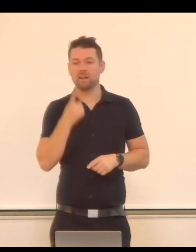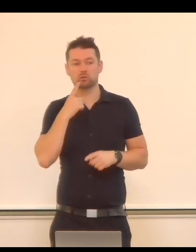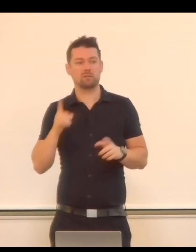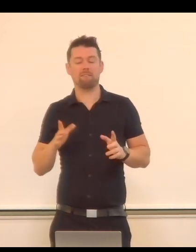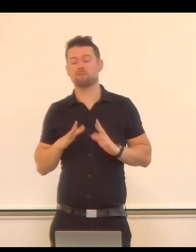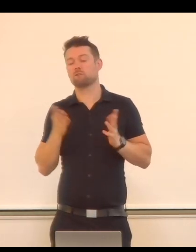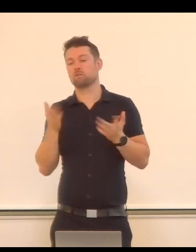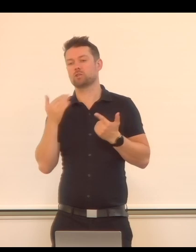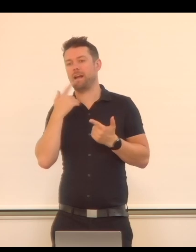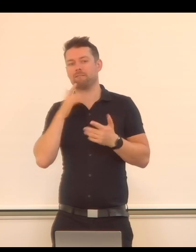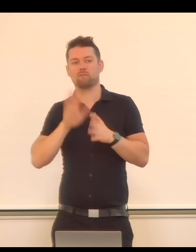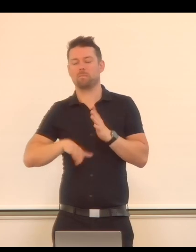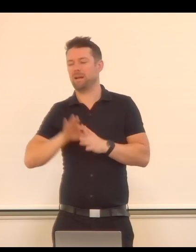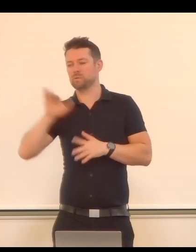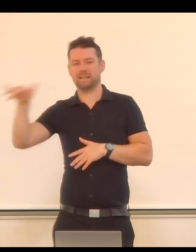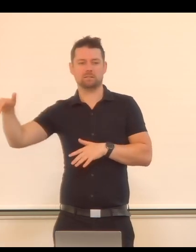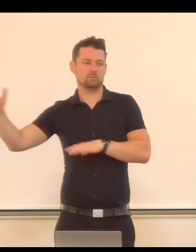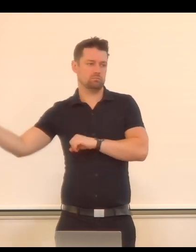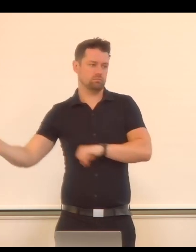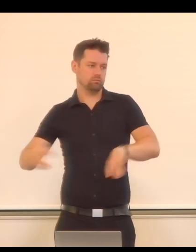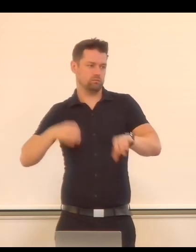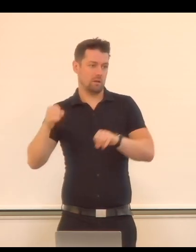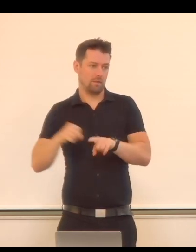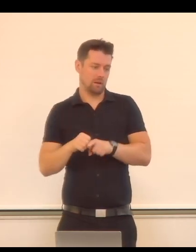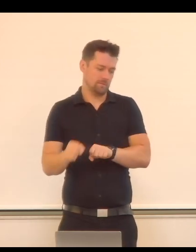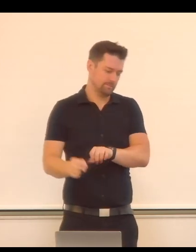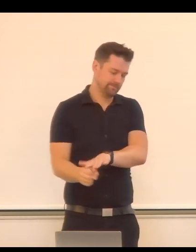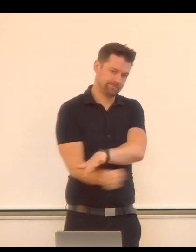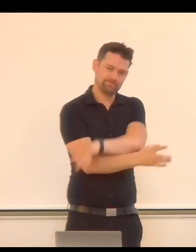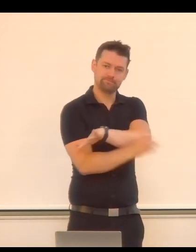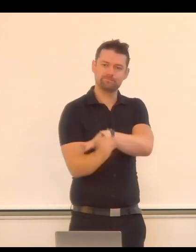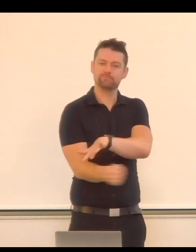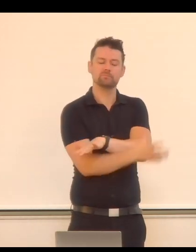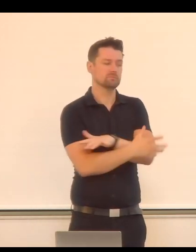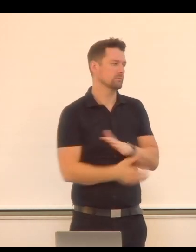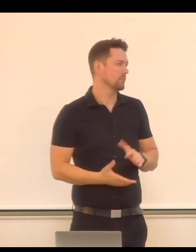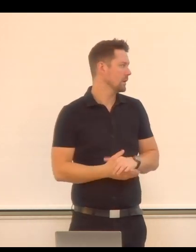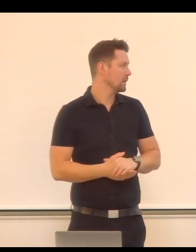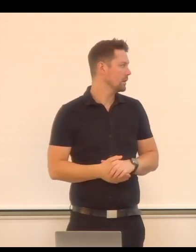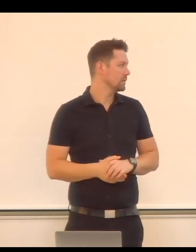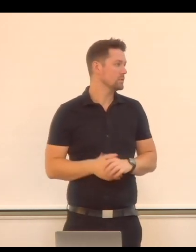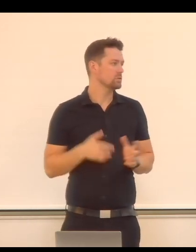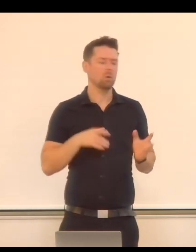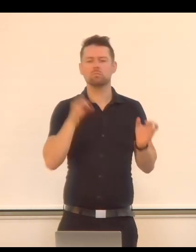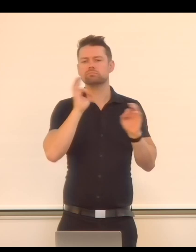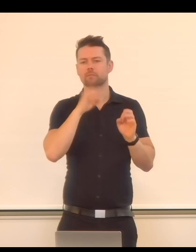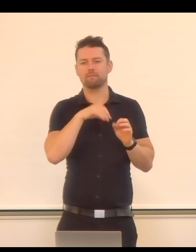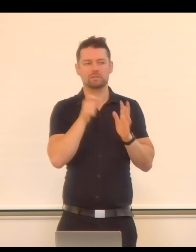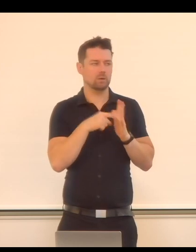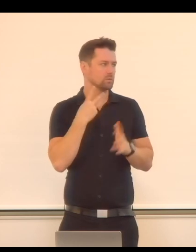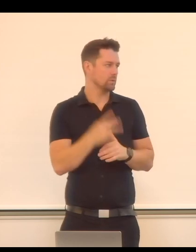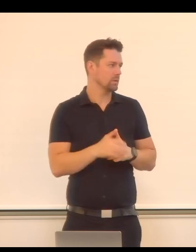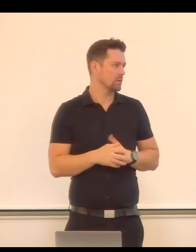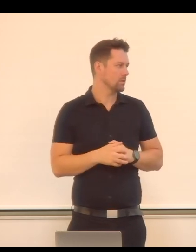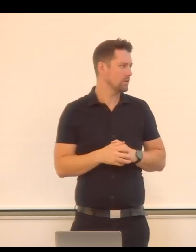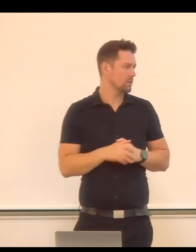from the high bay and then flushing out the air from inside the cabin. So there was no concern with CO2. Okay,